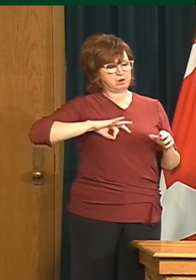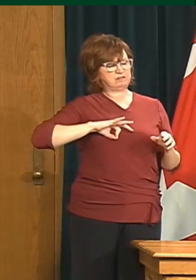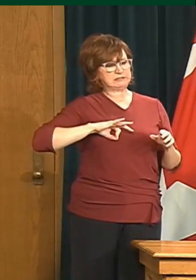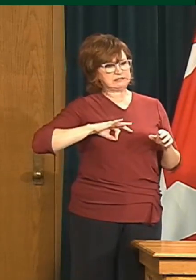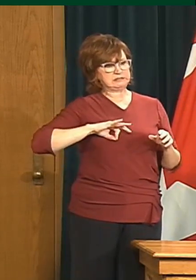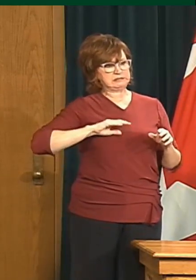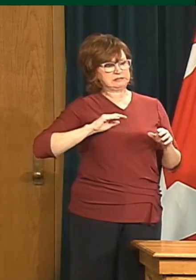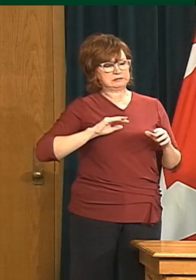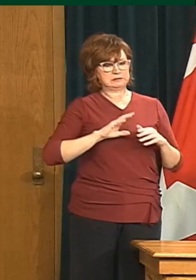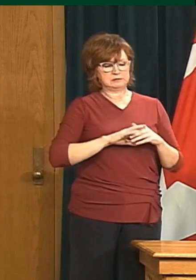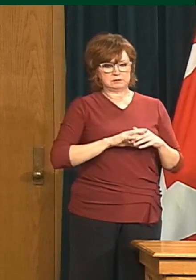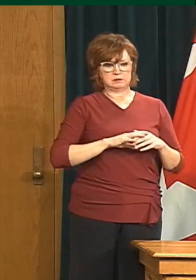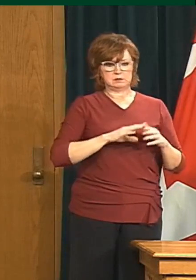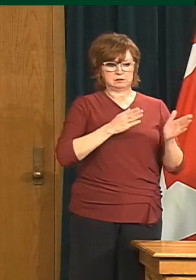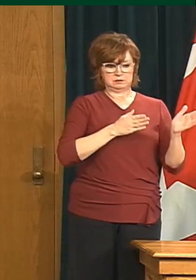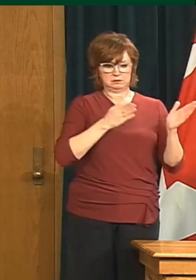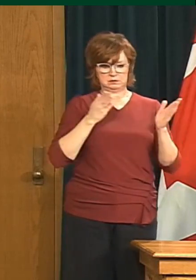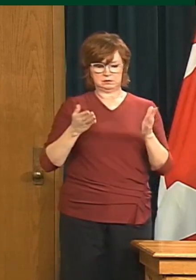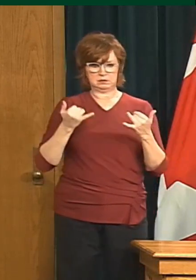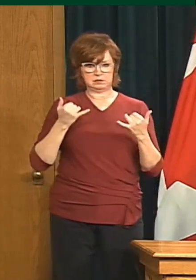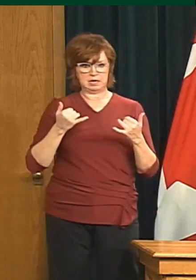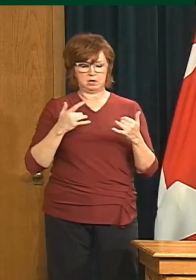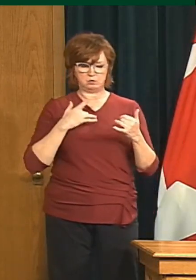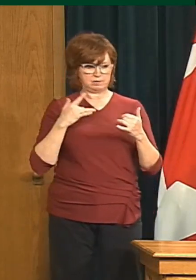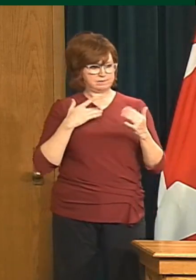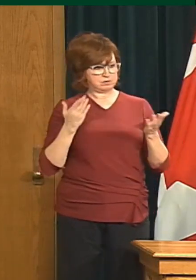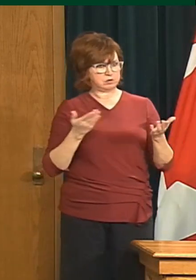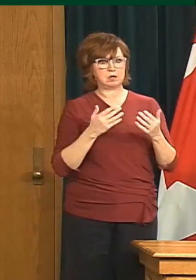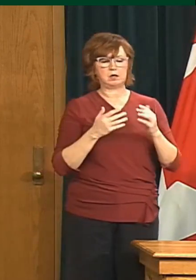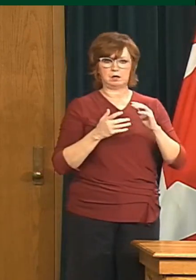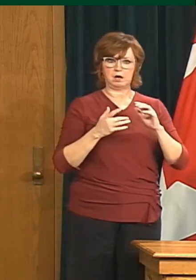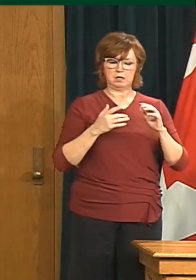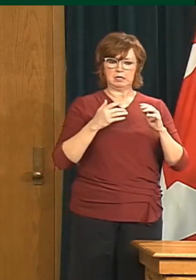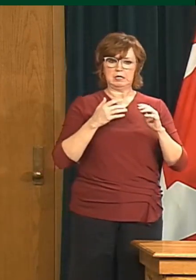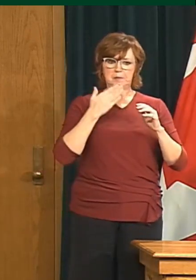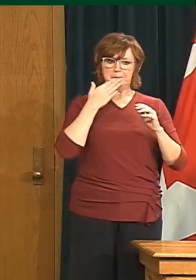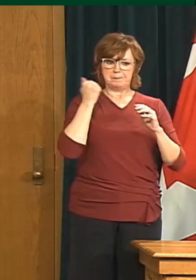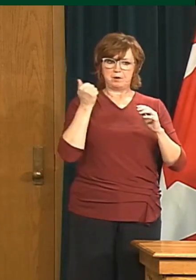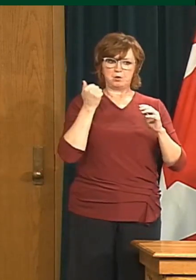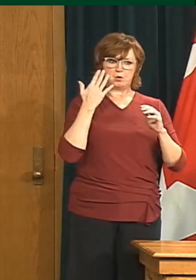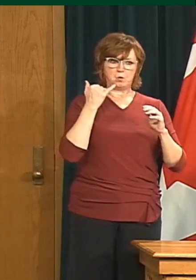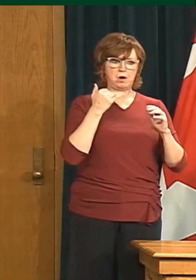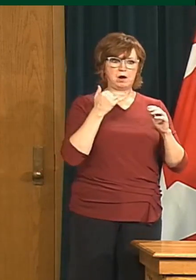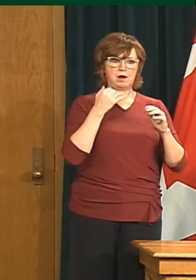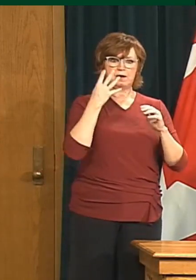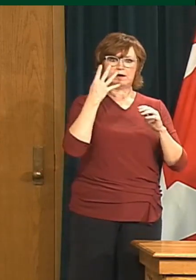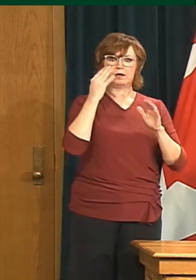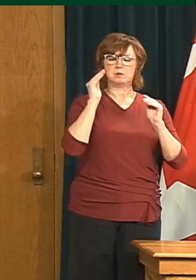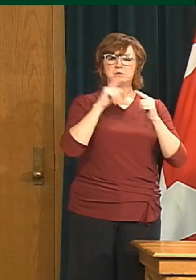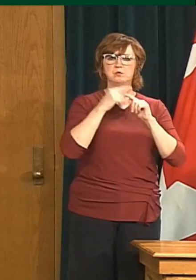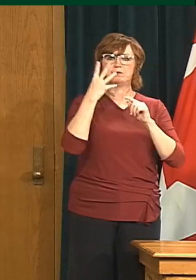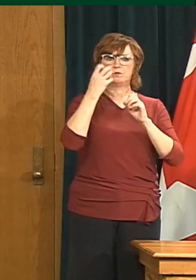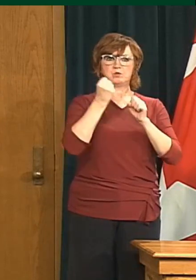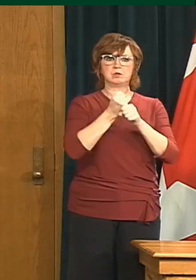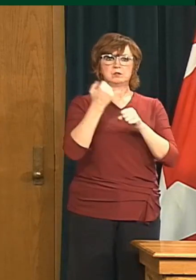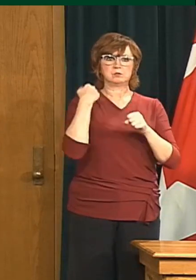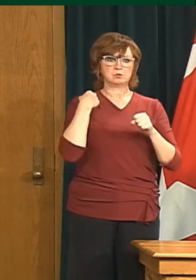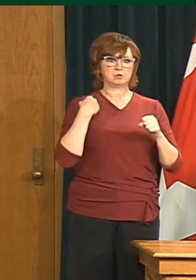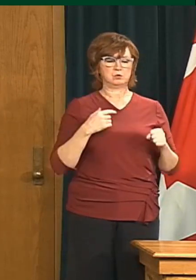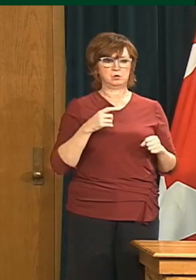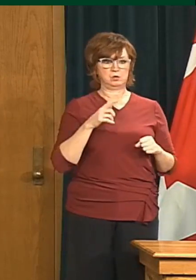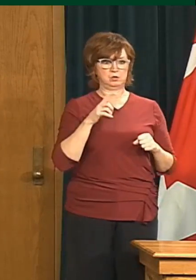the foundation of our budget is solid, in that now we're in a position where our revenues surpass our